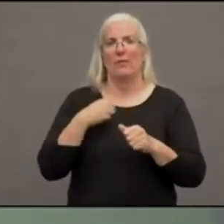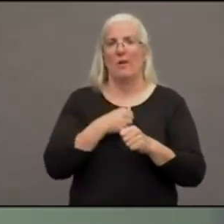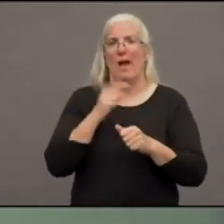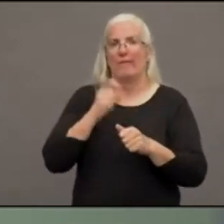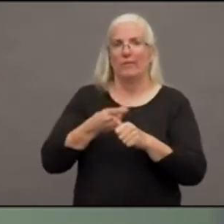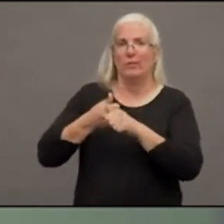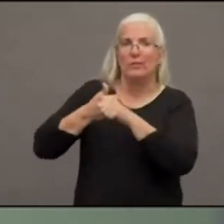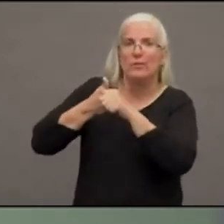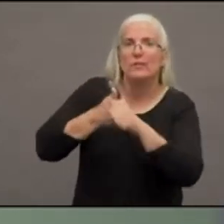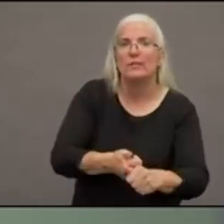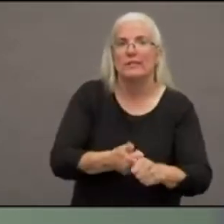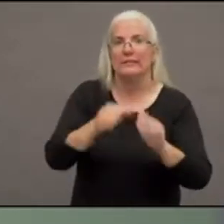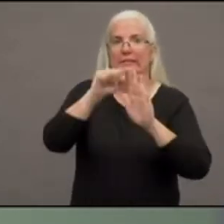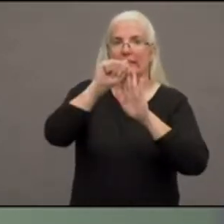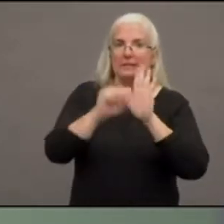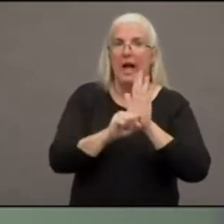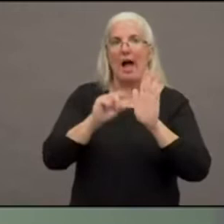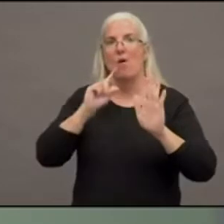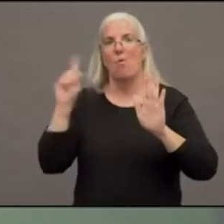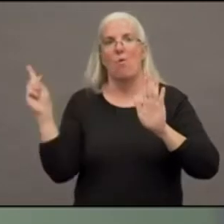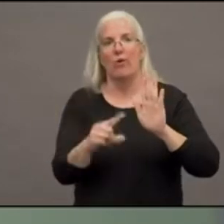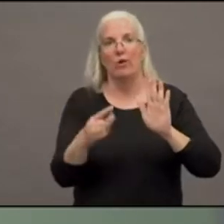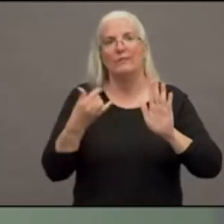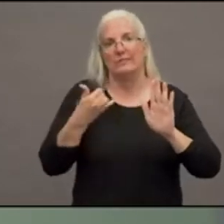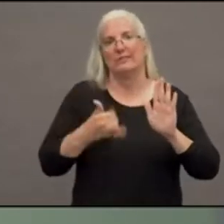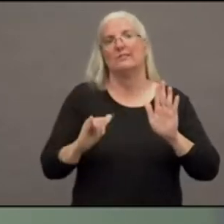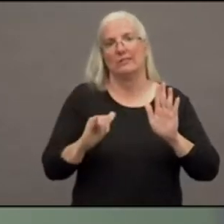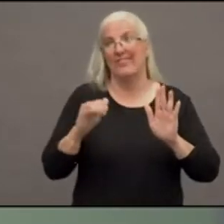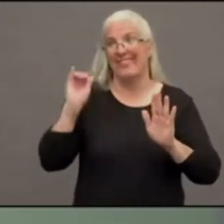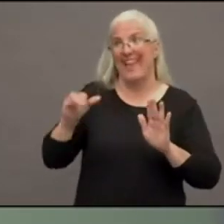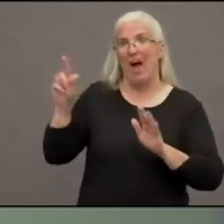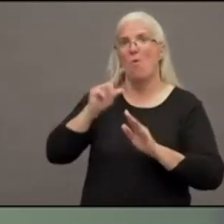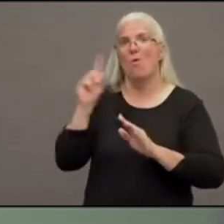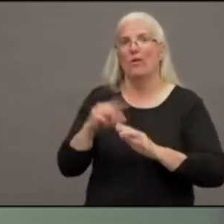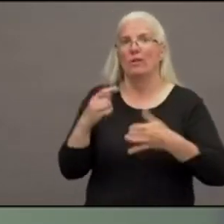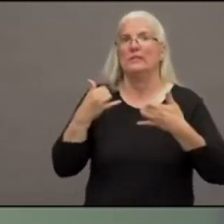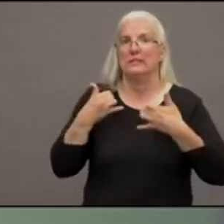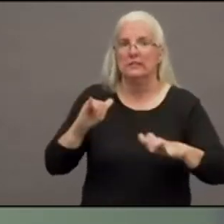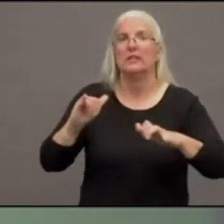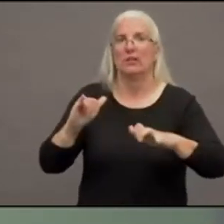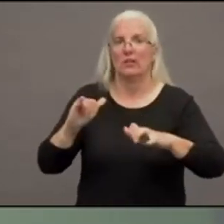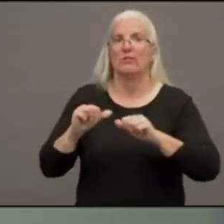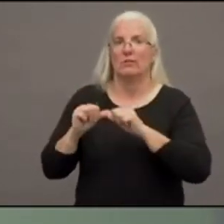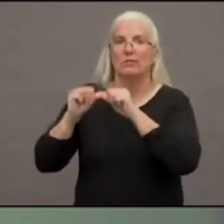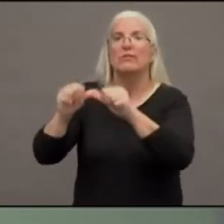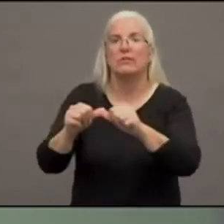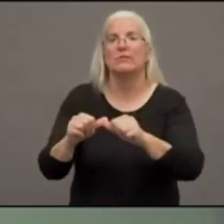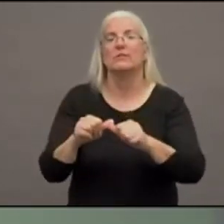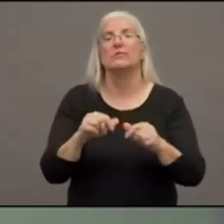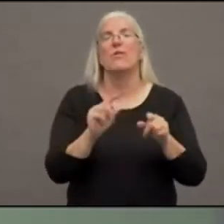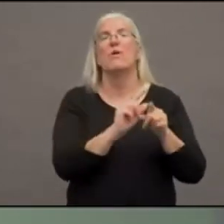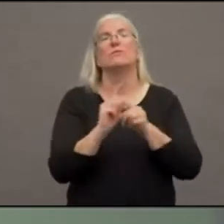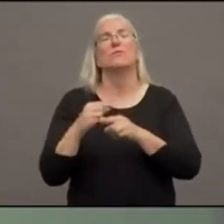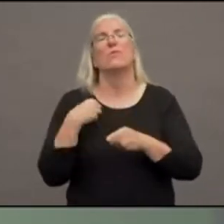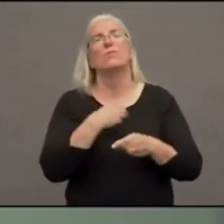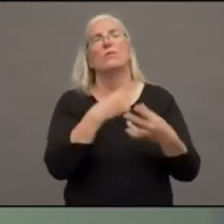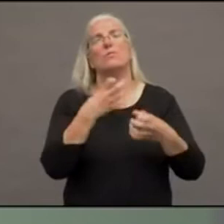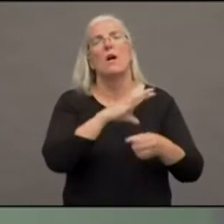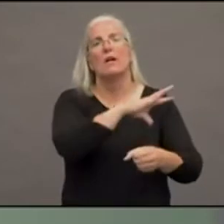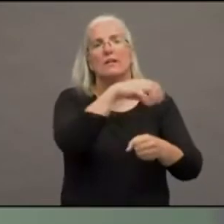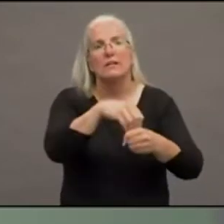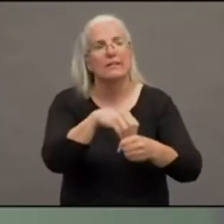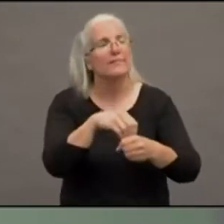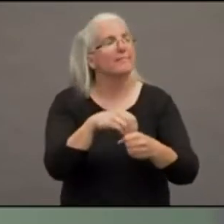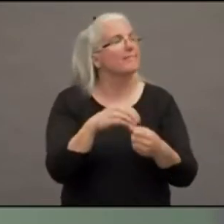order, which is still in effect, and that incorporate some implementation and best practices and